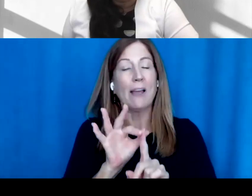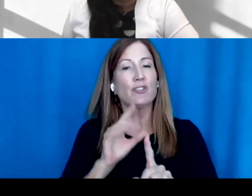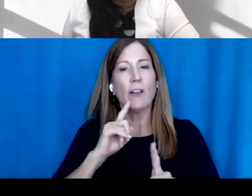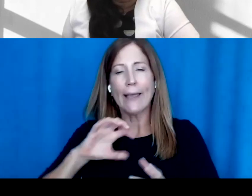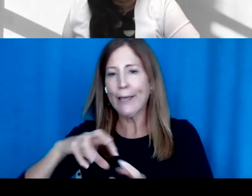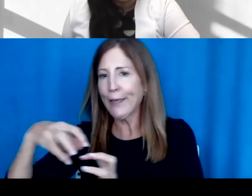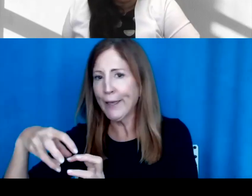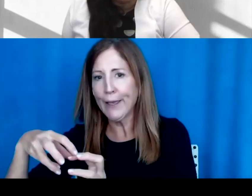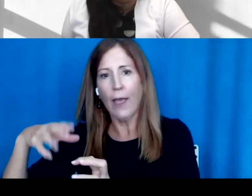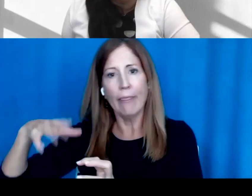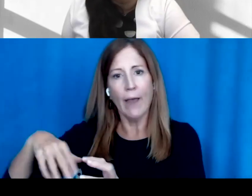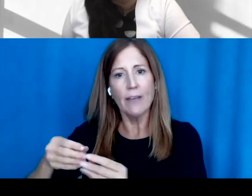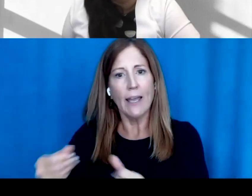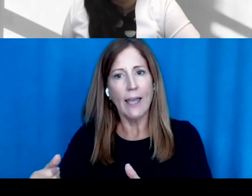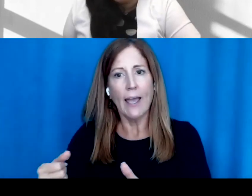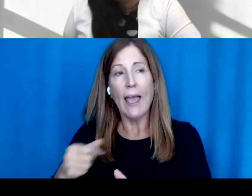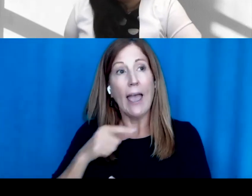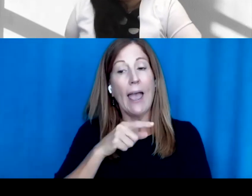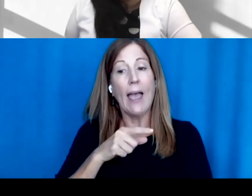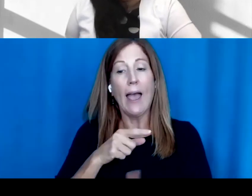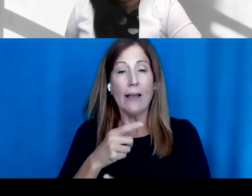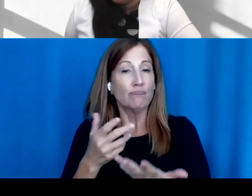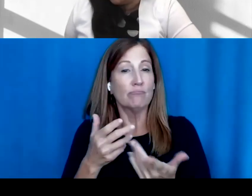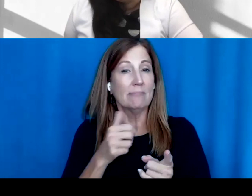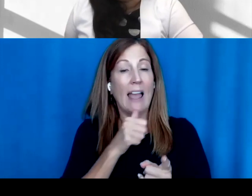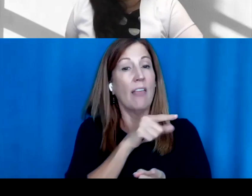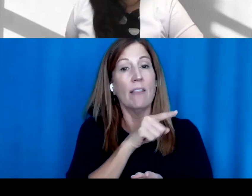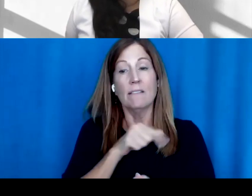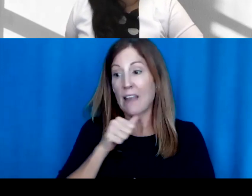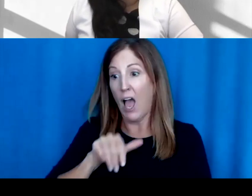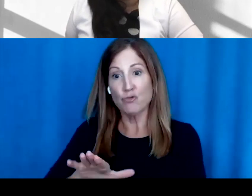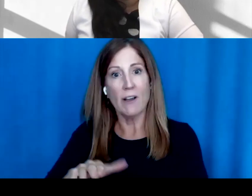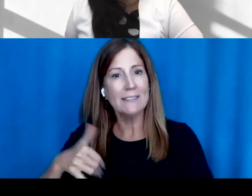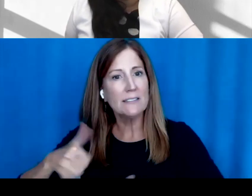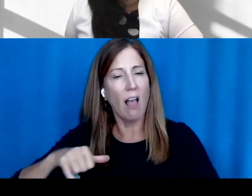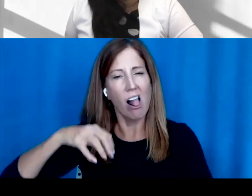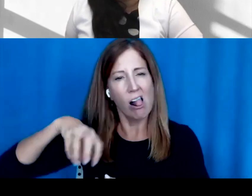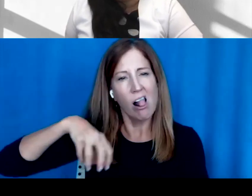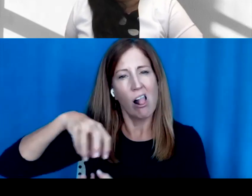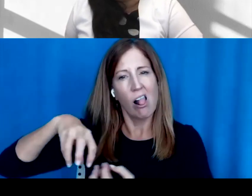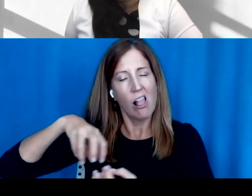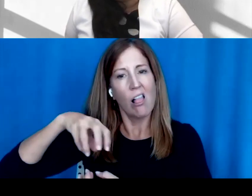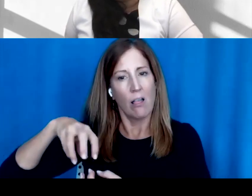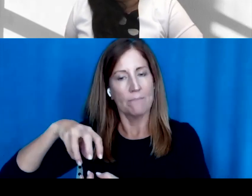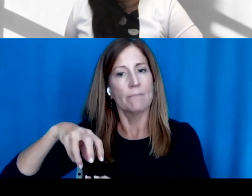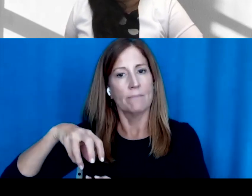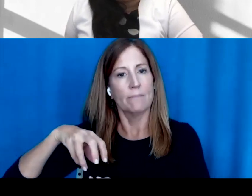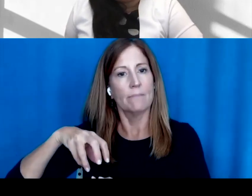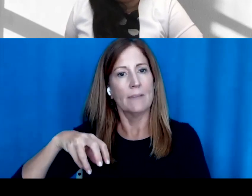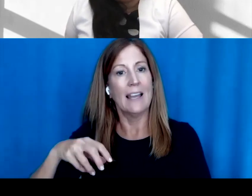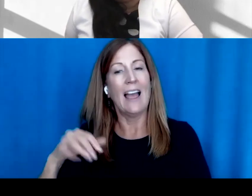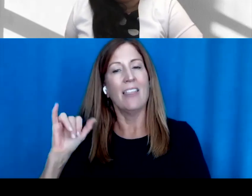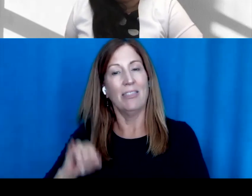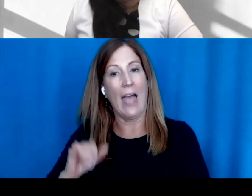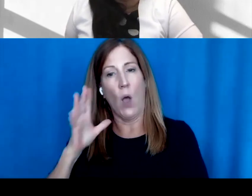they're trying to cover them or not, just not addressing them, that is going to have, it's likely